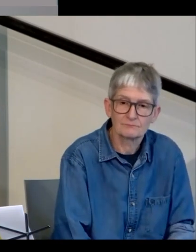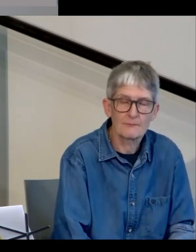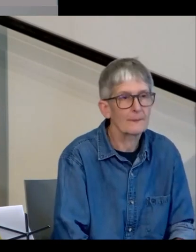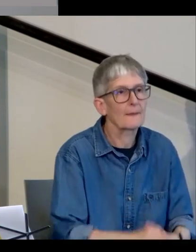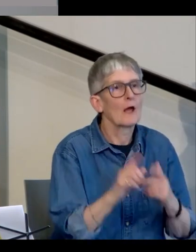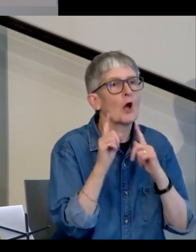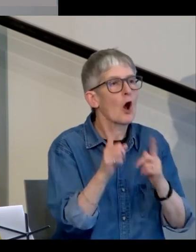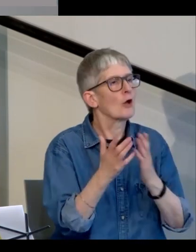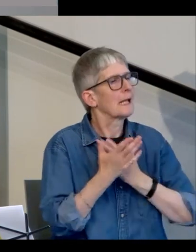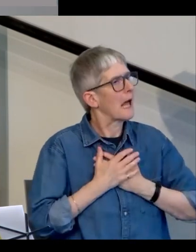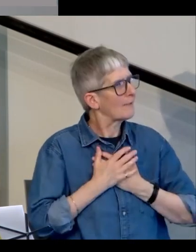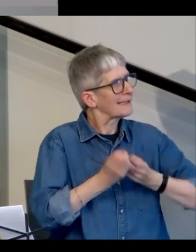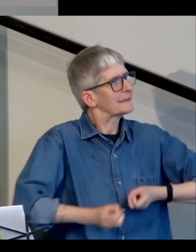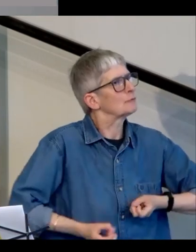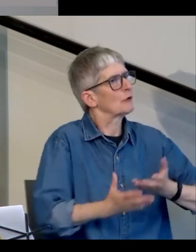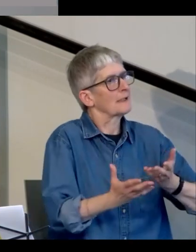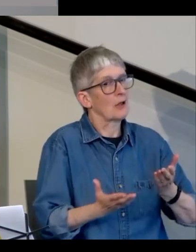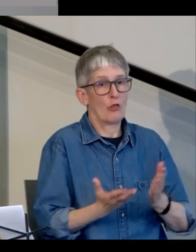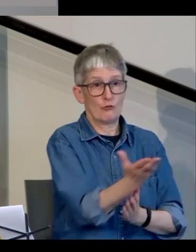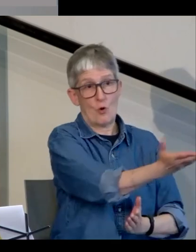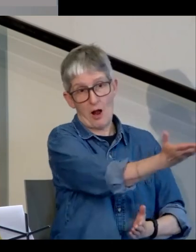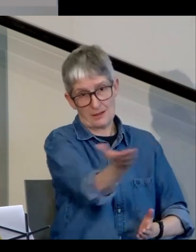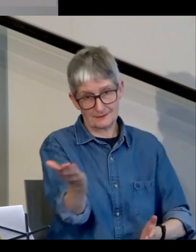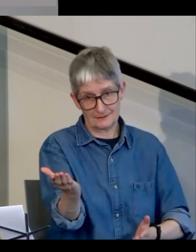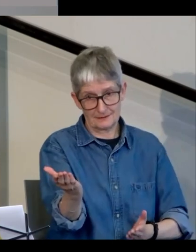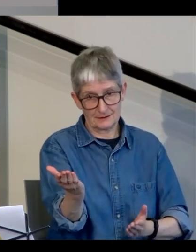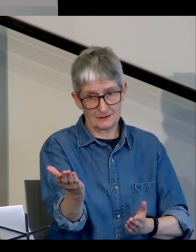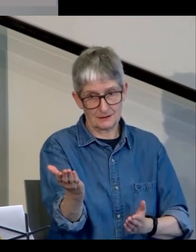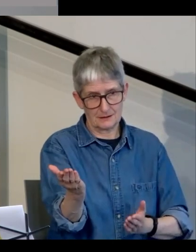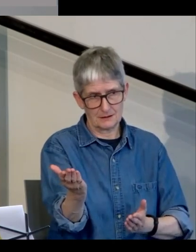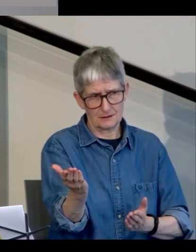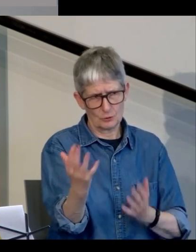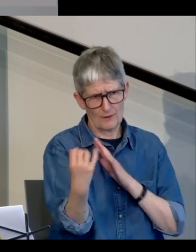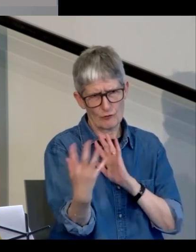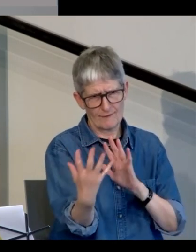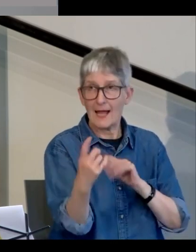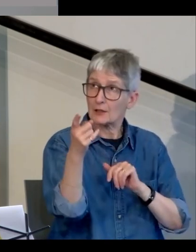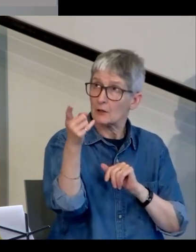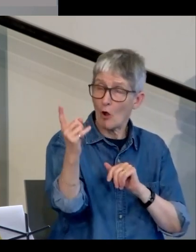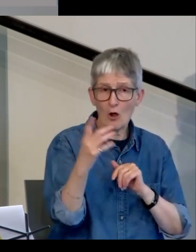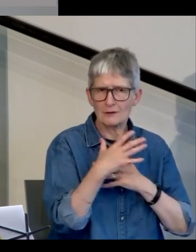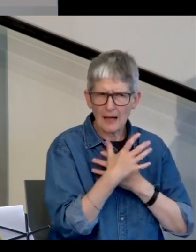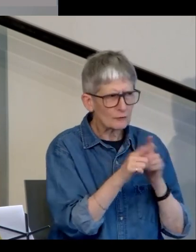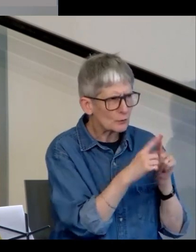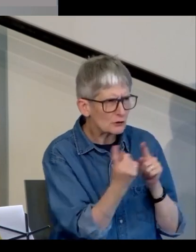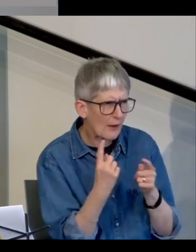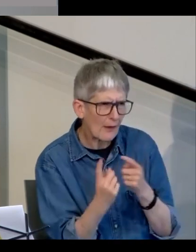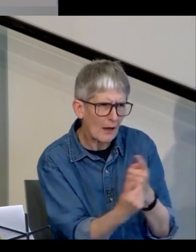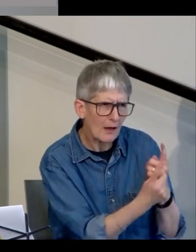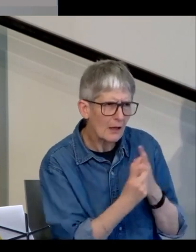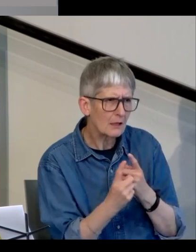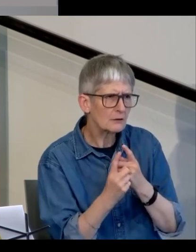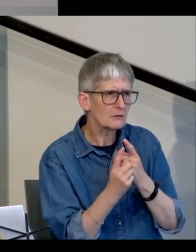God's love is expressed through us. Do we reflect love to each other, to